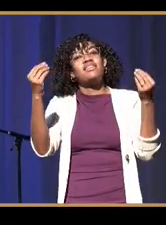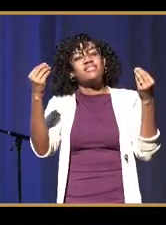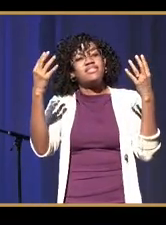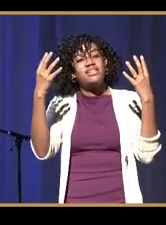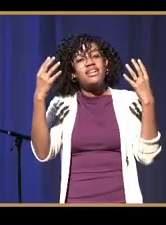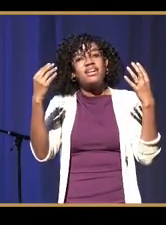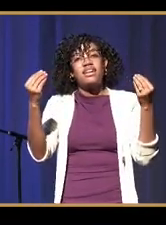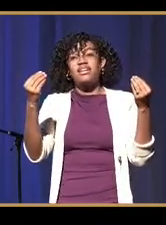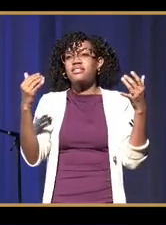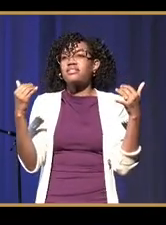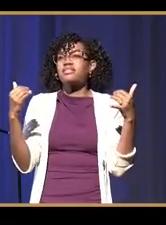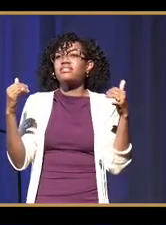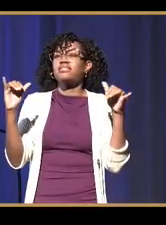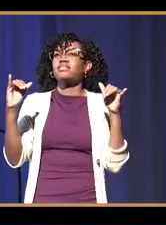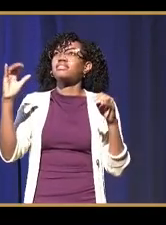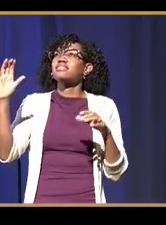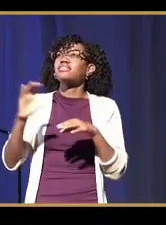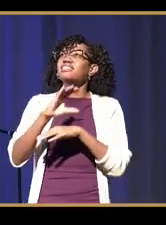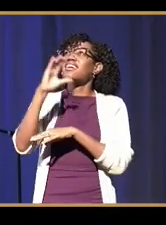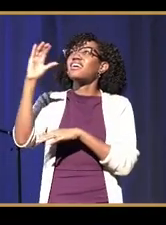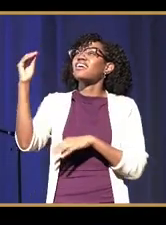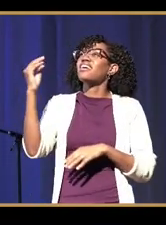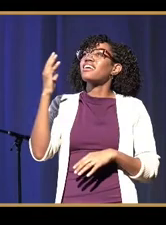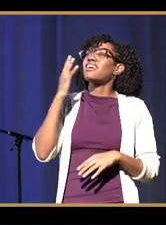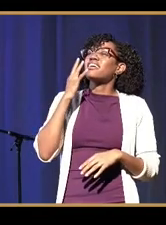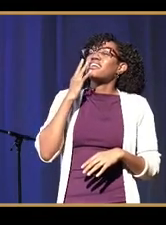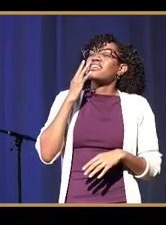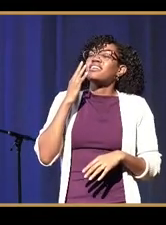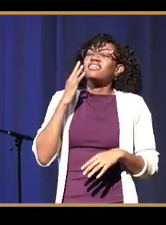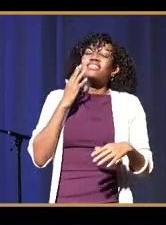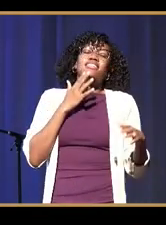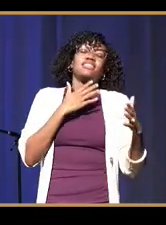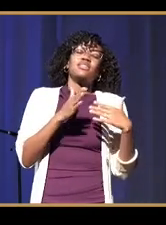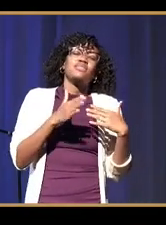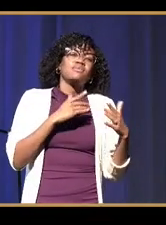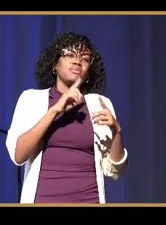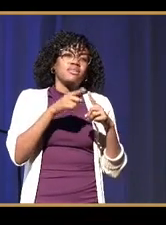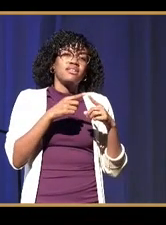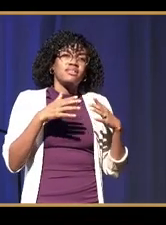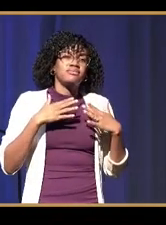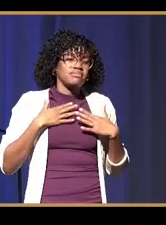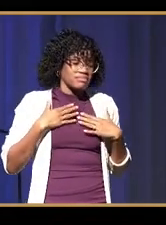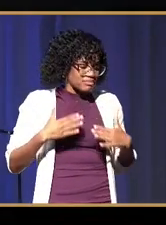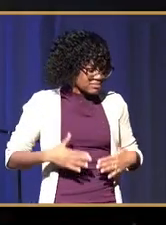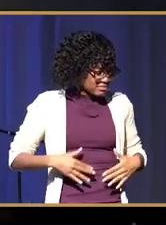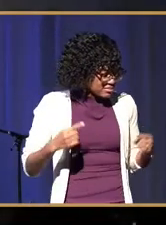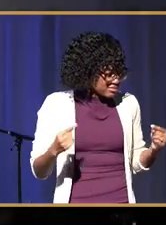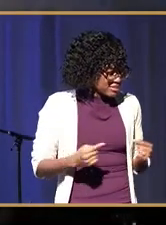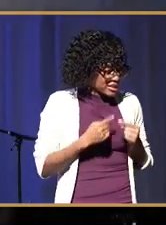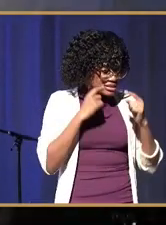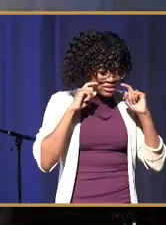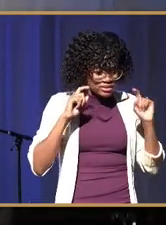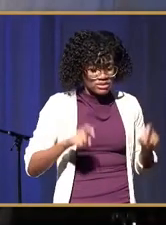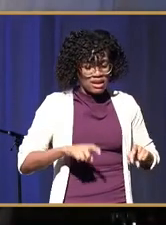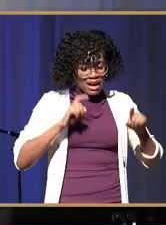there is a light. And even if I cry,